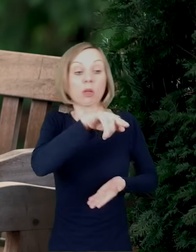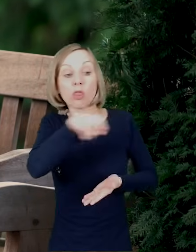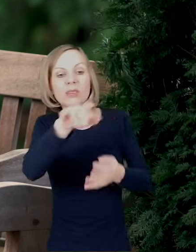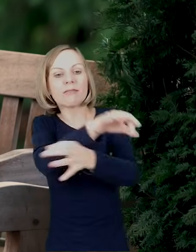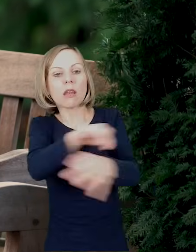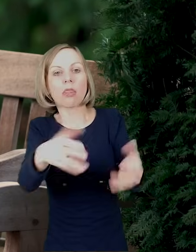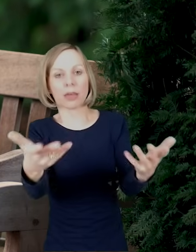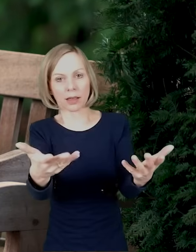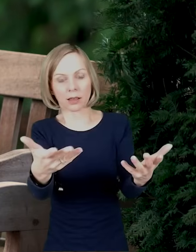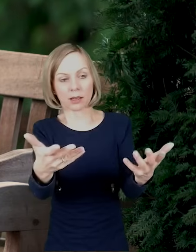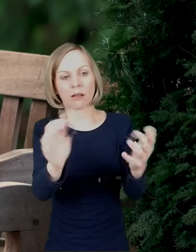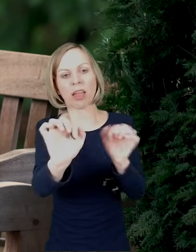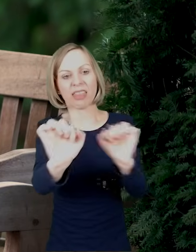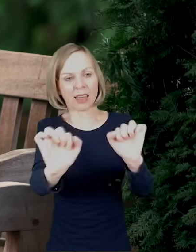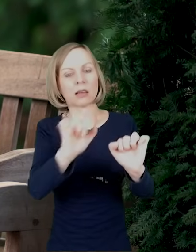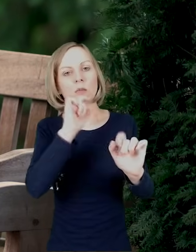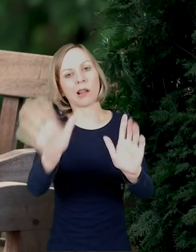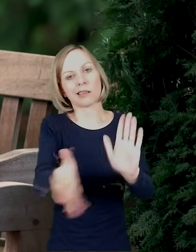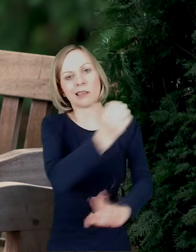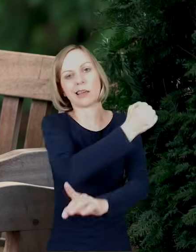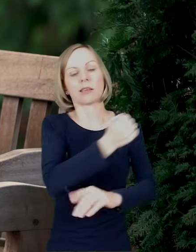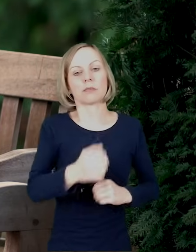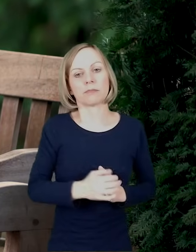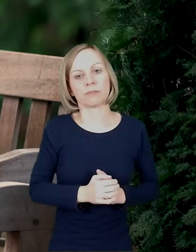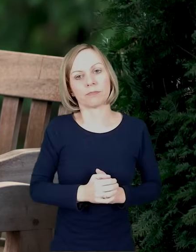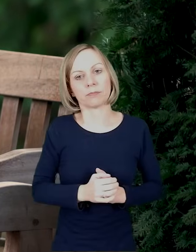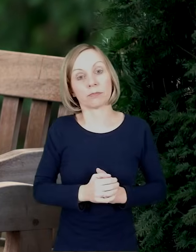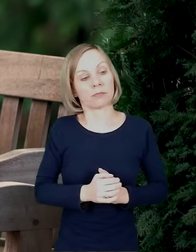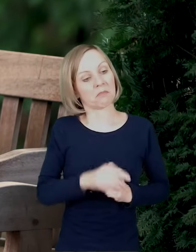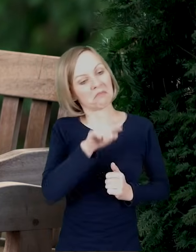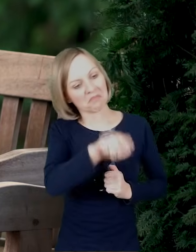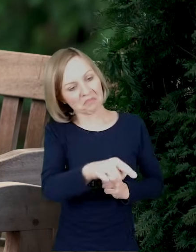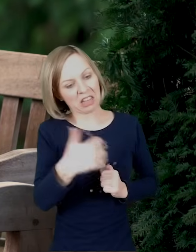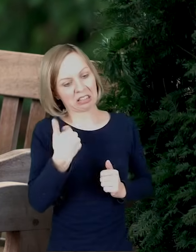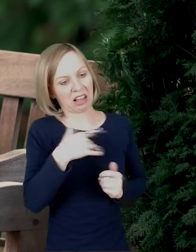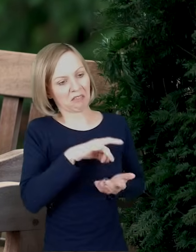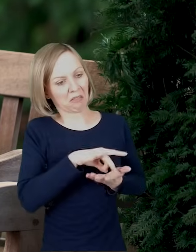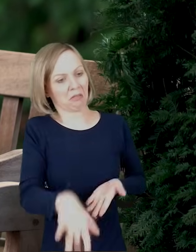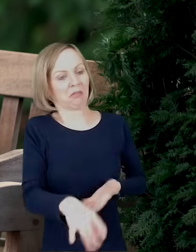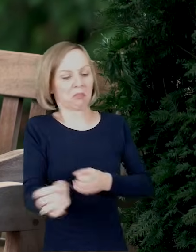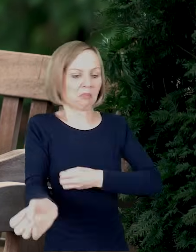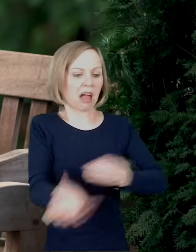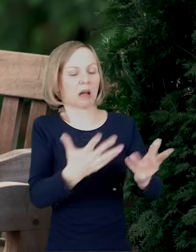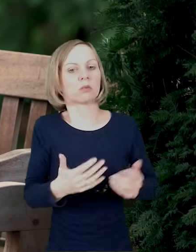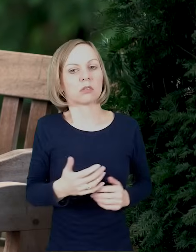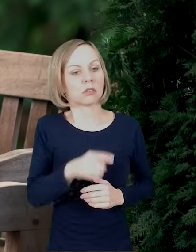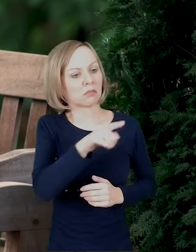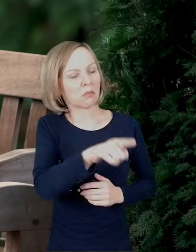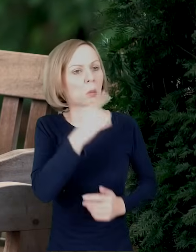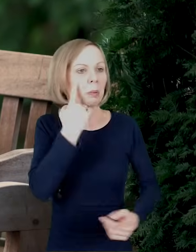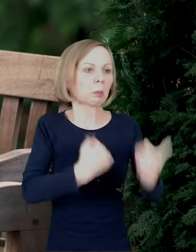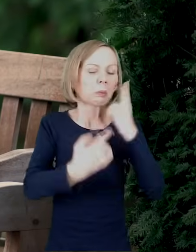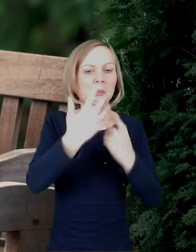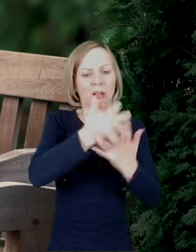from those who have nothing, even what they have will be taken away. As for this worthless slave, throw him into the outer darkness,